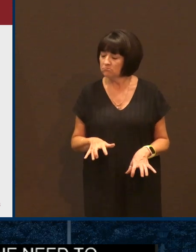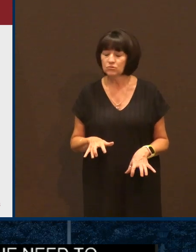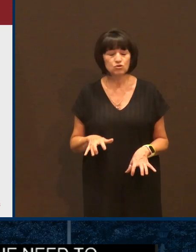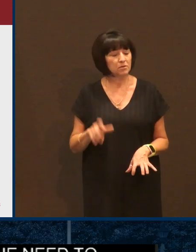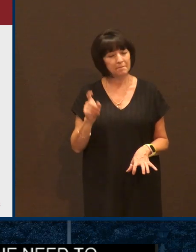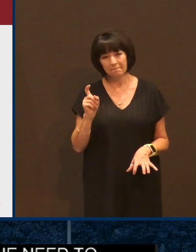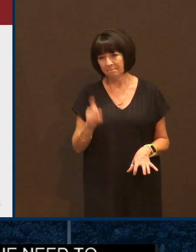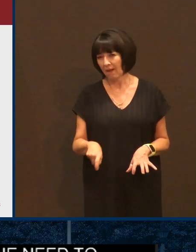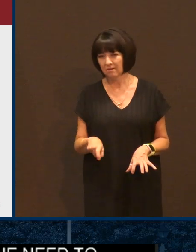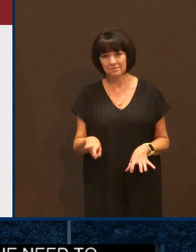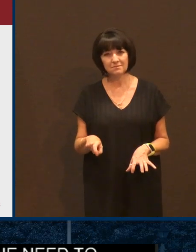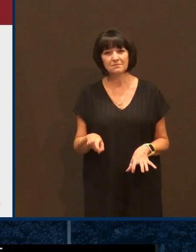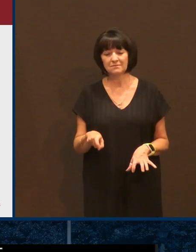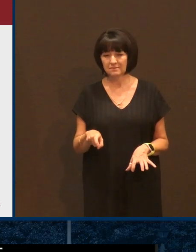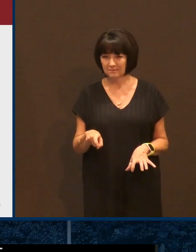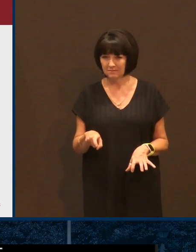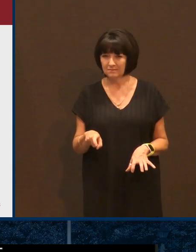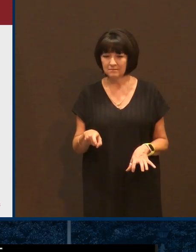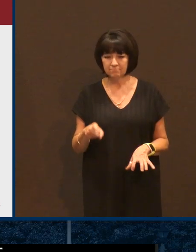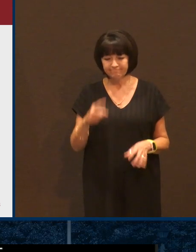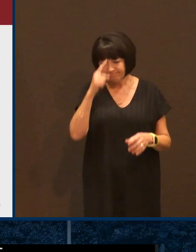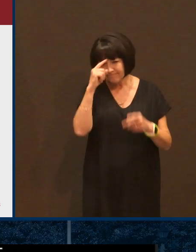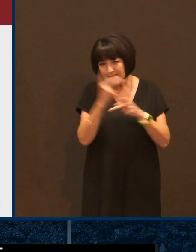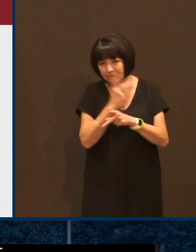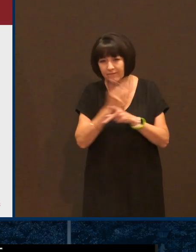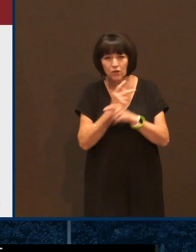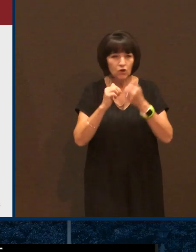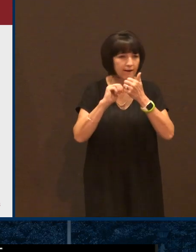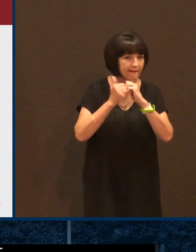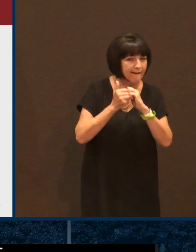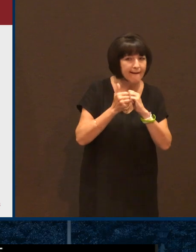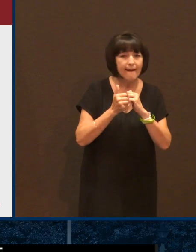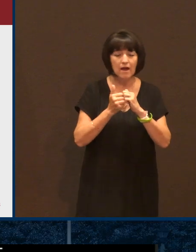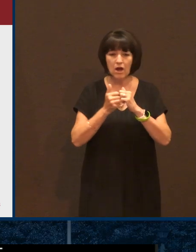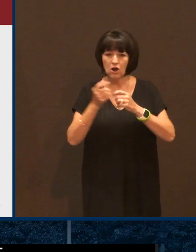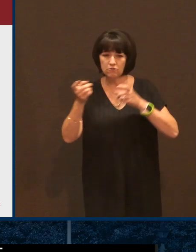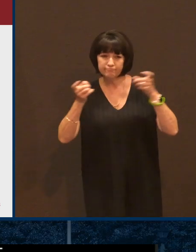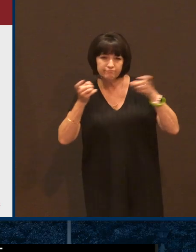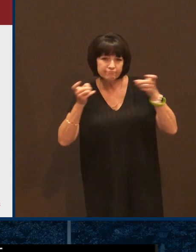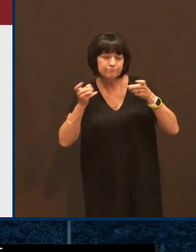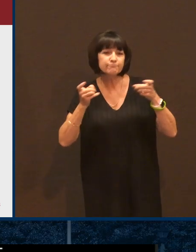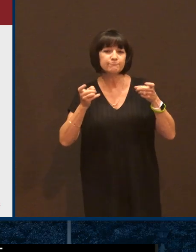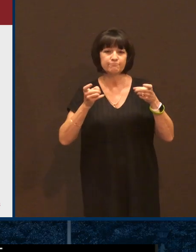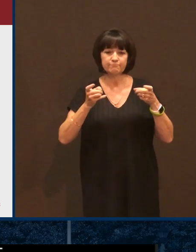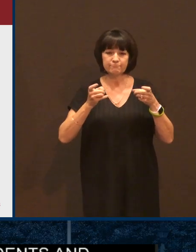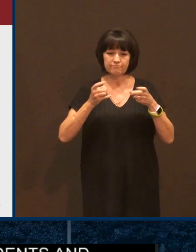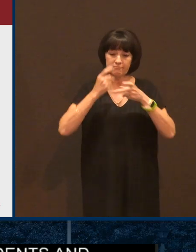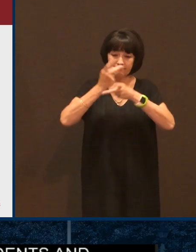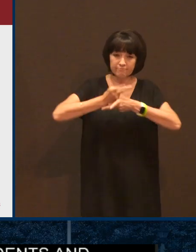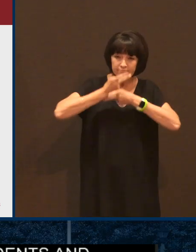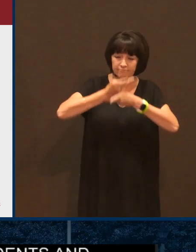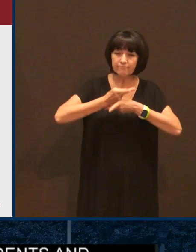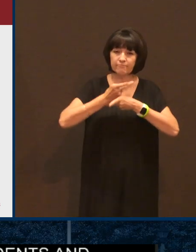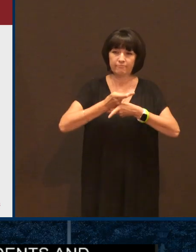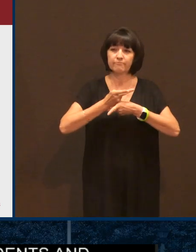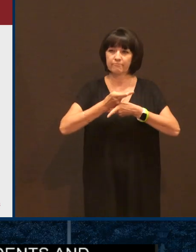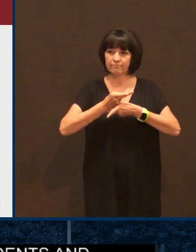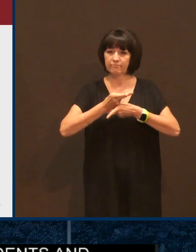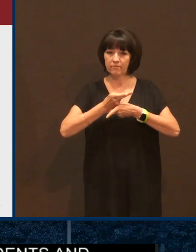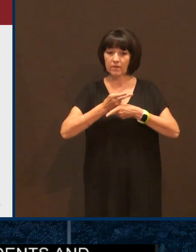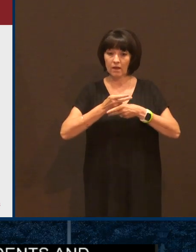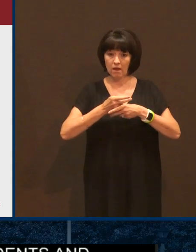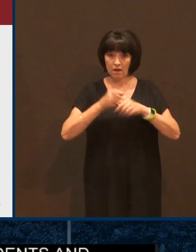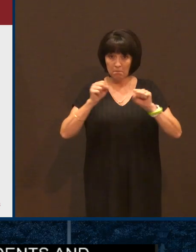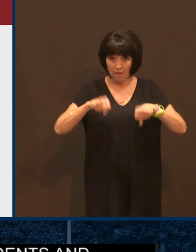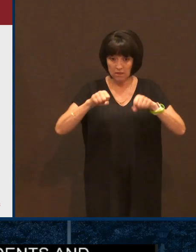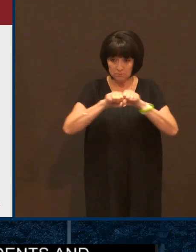by using key prevention strategies and mitigating the potential spread for